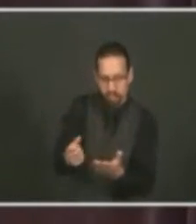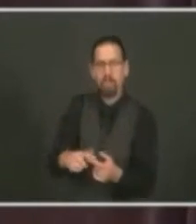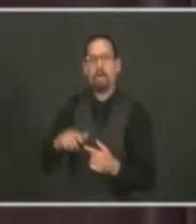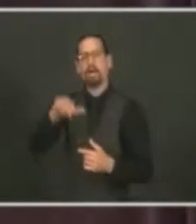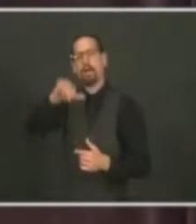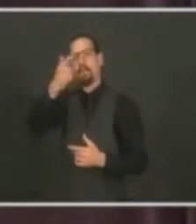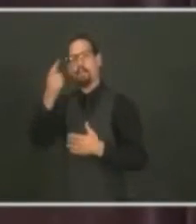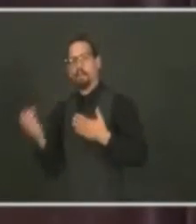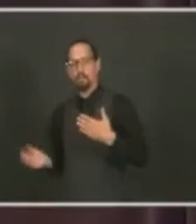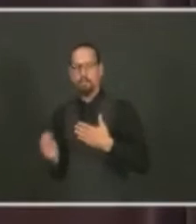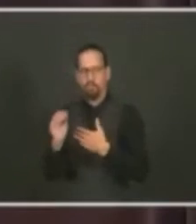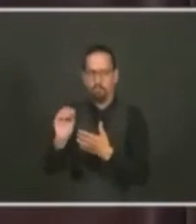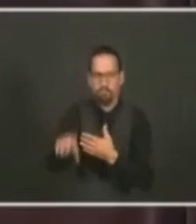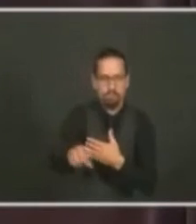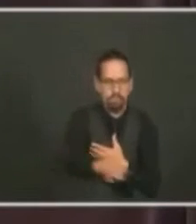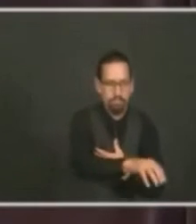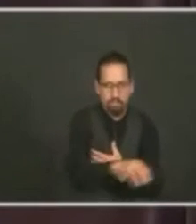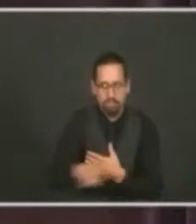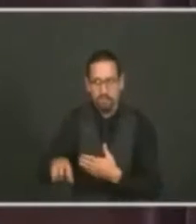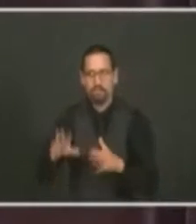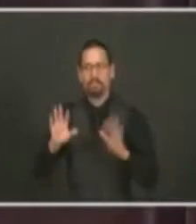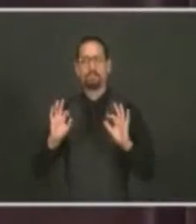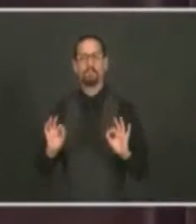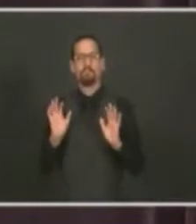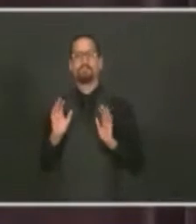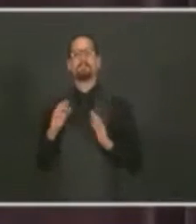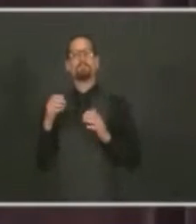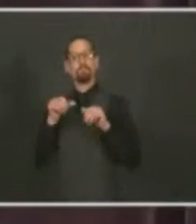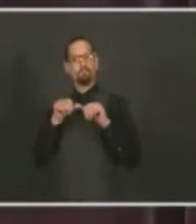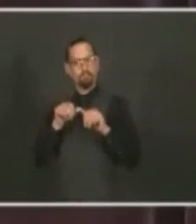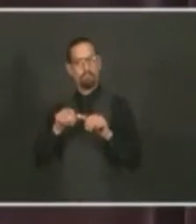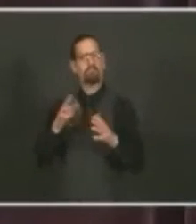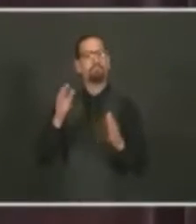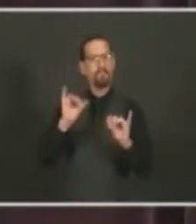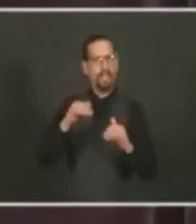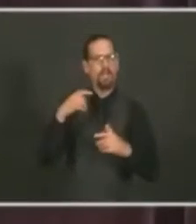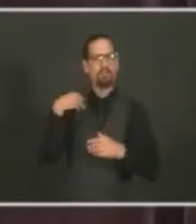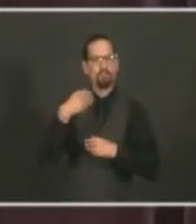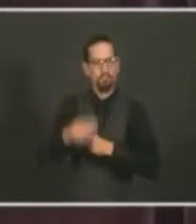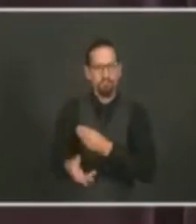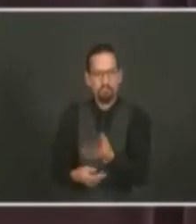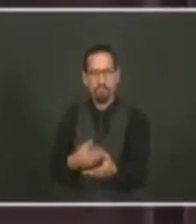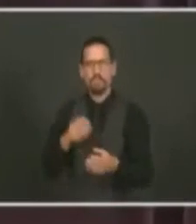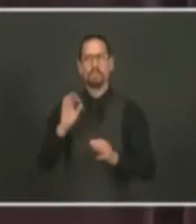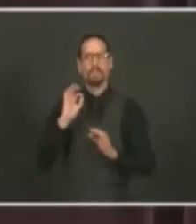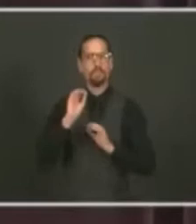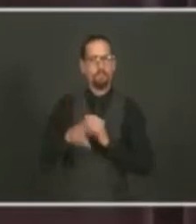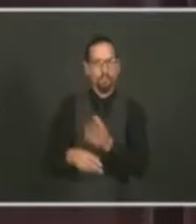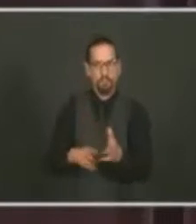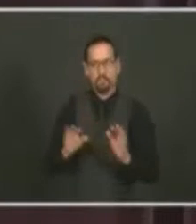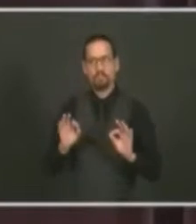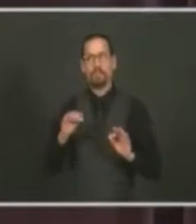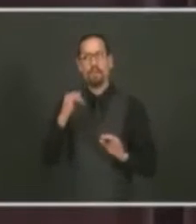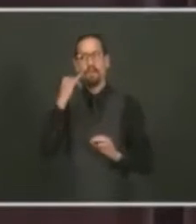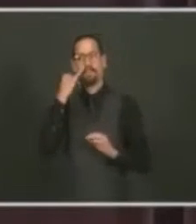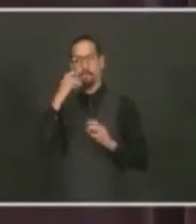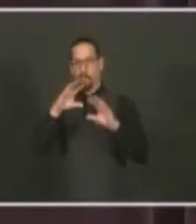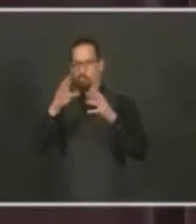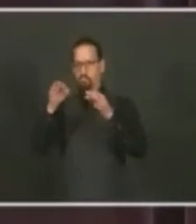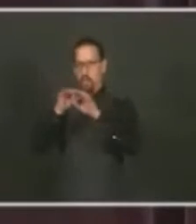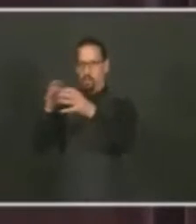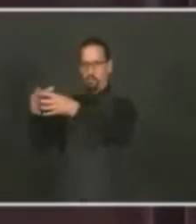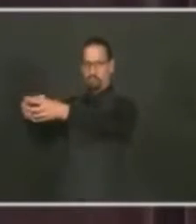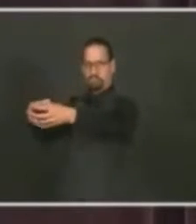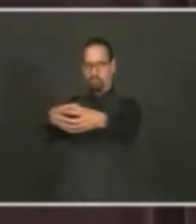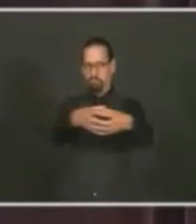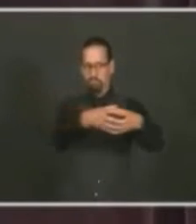And put more out if needed when trick-or-treaters are not on your stoop. People at home should be